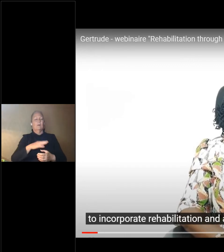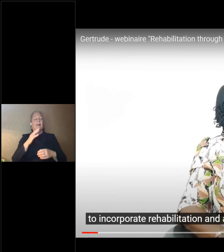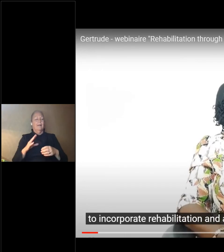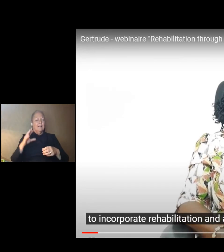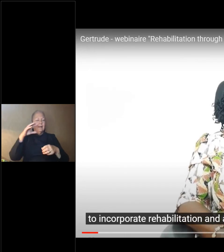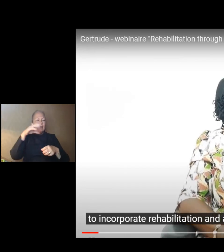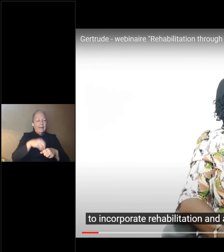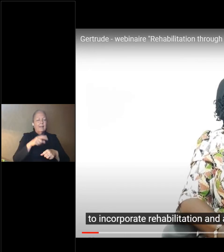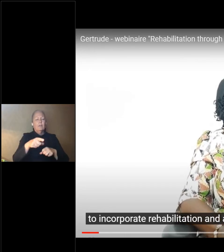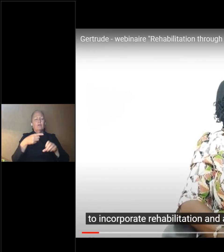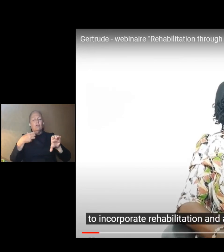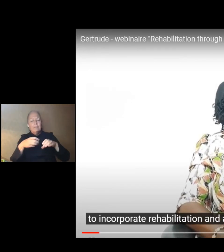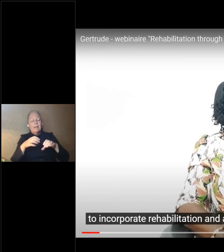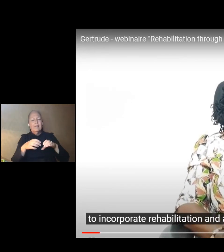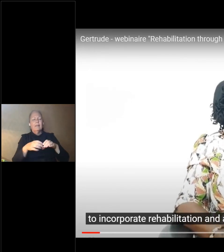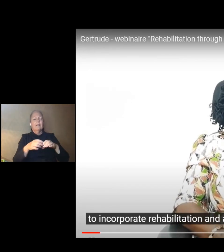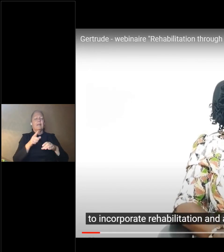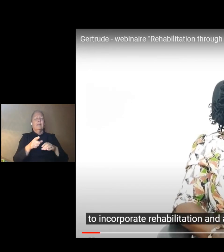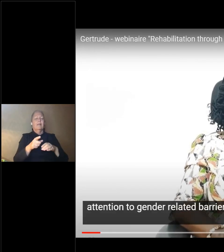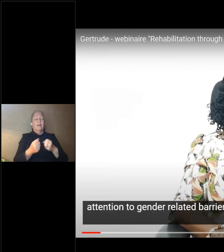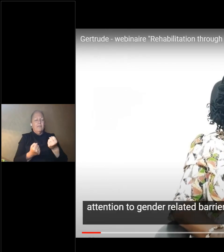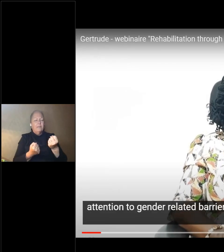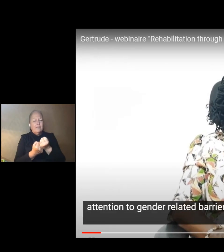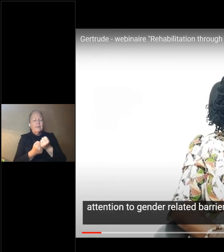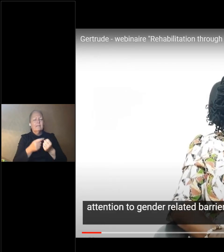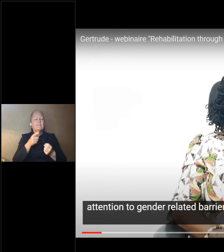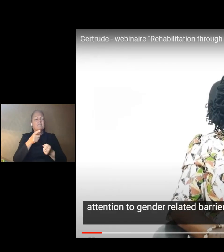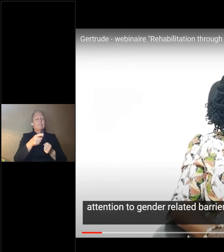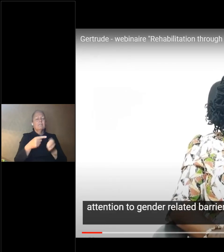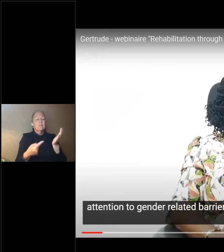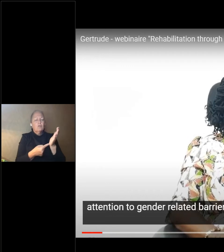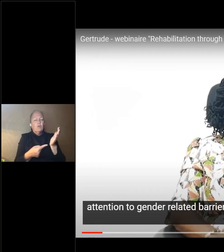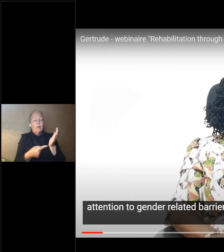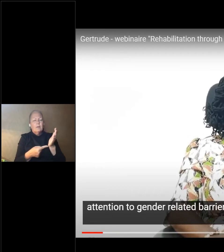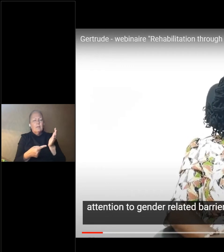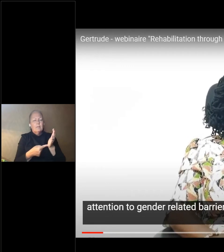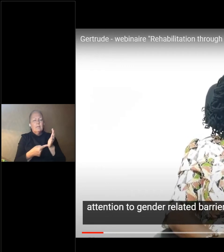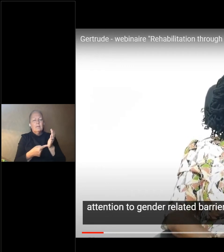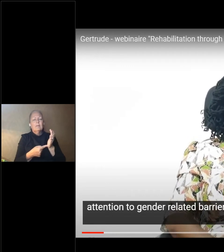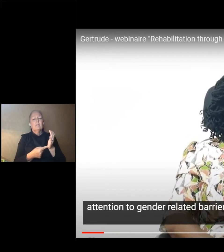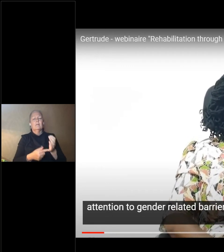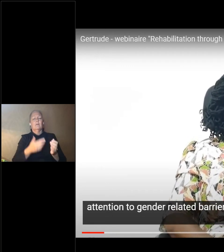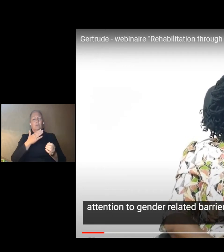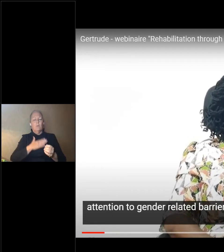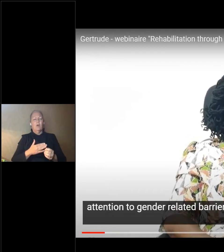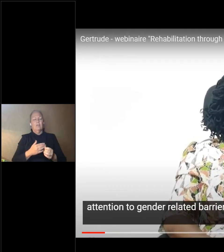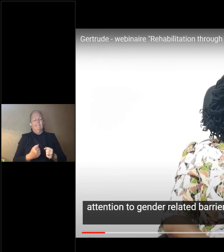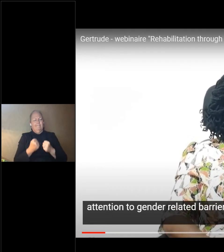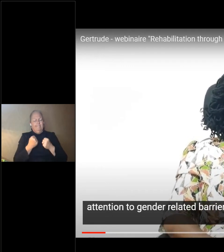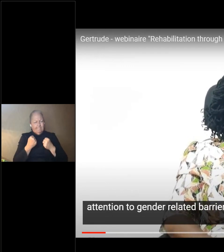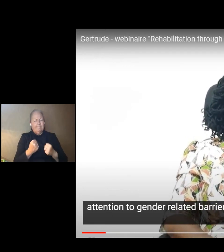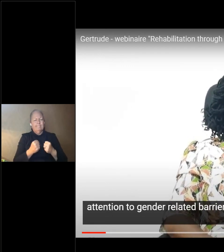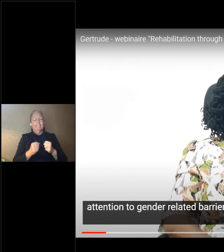technologies in universal health coverage with attention to gender-related barriers.